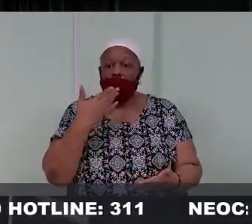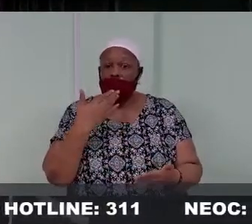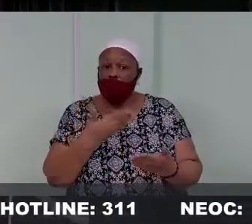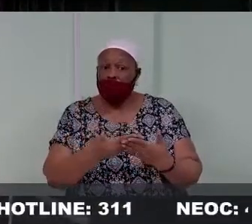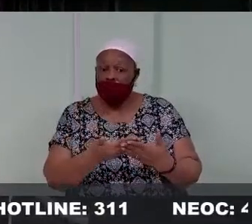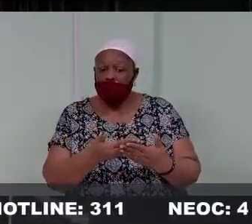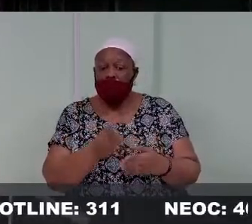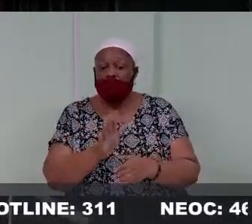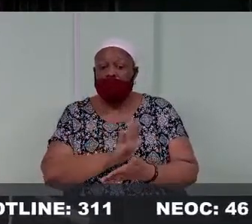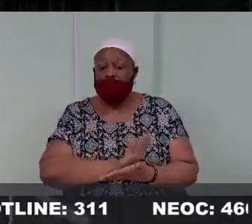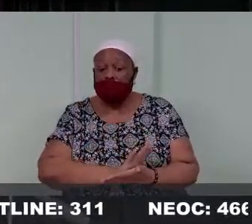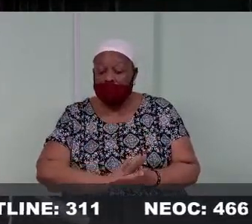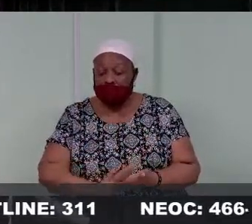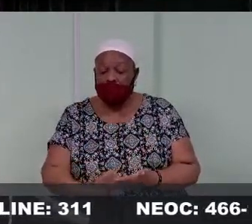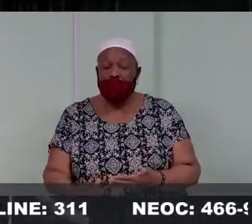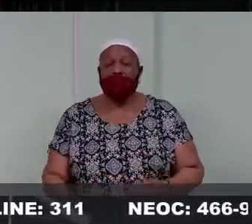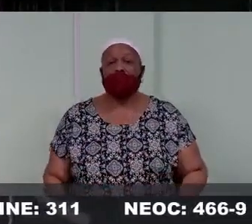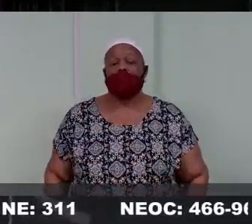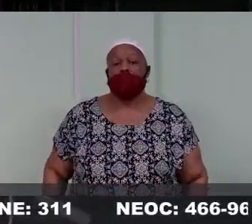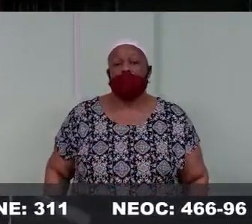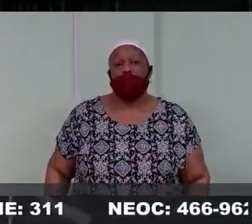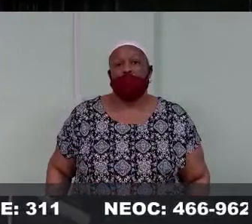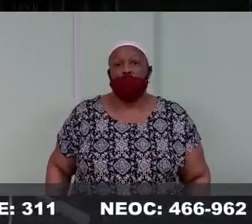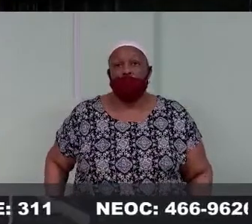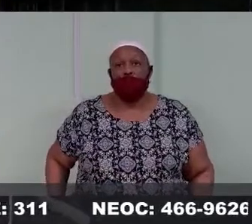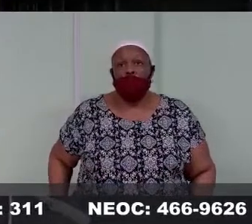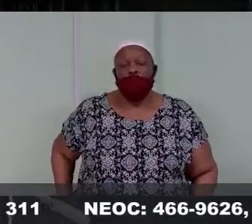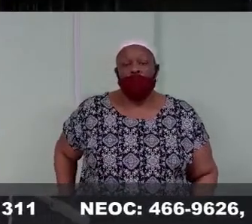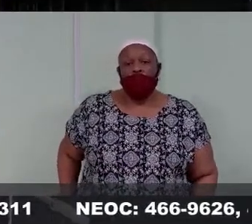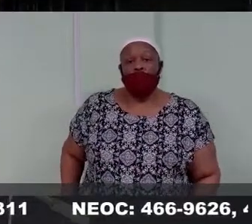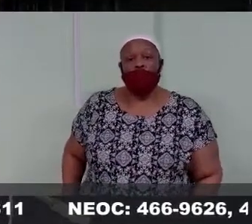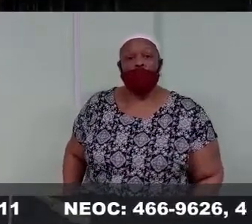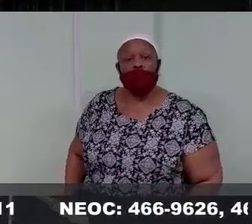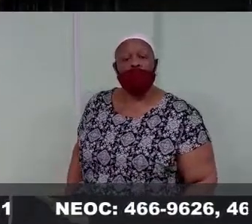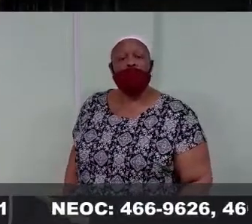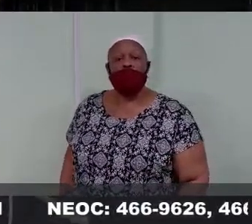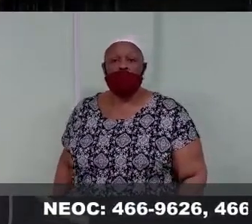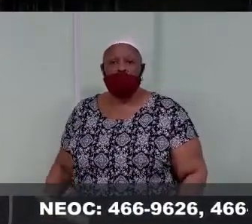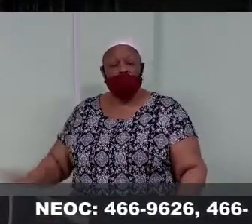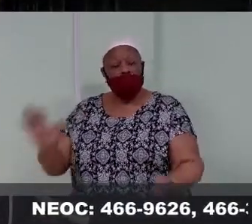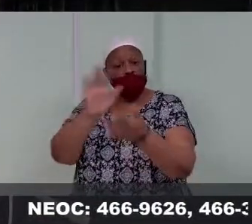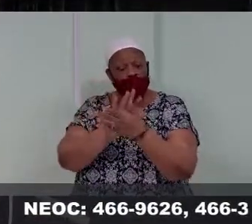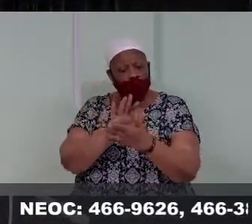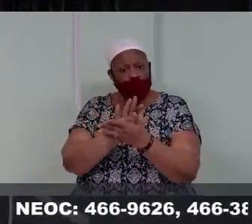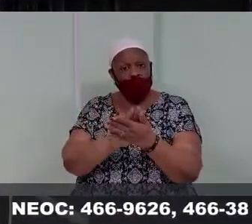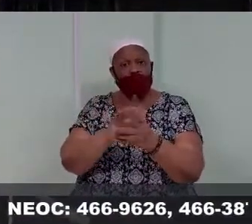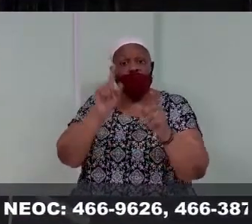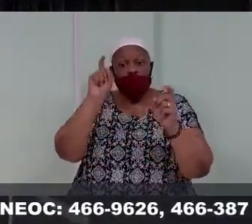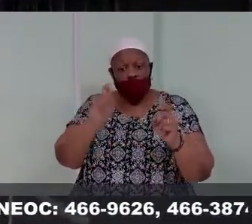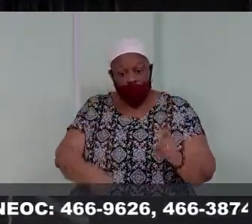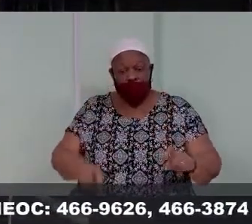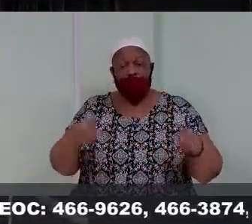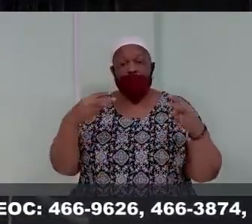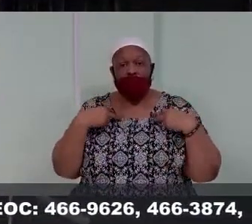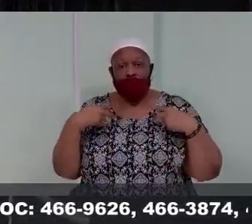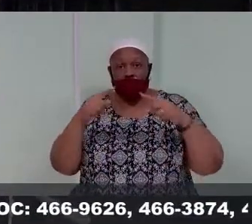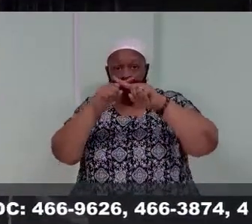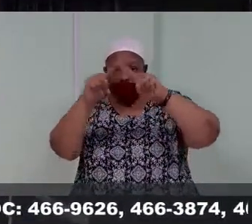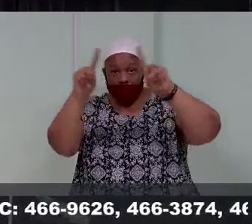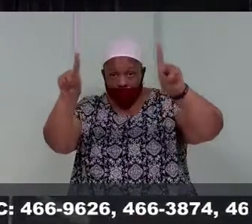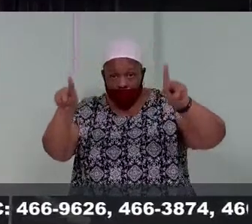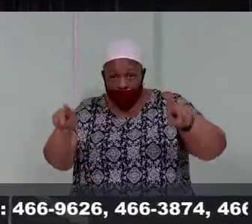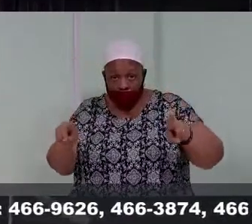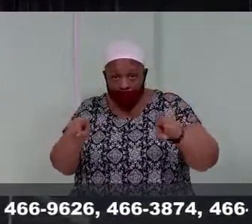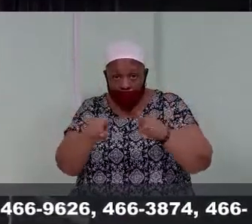Operators are required to display their certificate of inspection. Ms. Brown would have alluded to that earlier. And it must be displayed